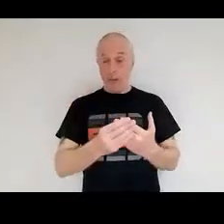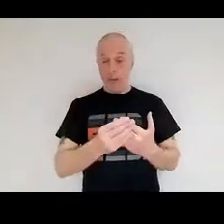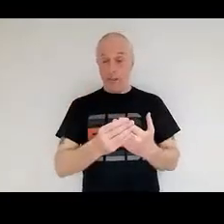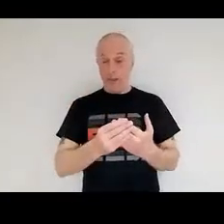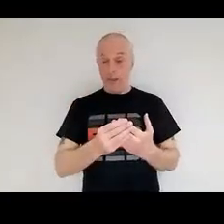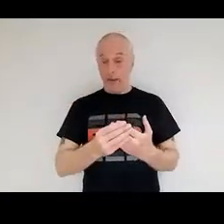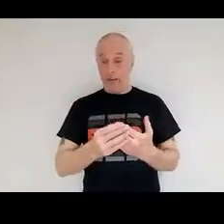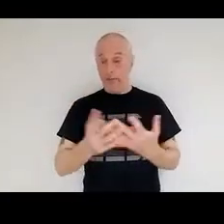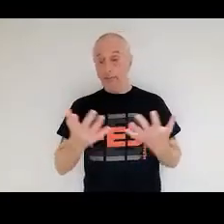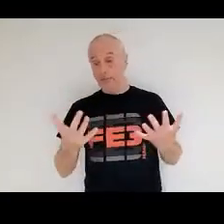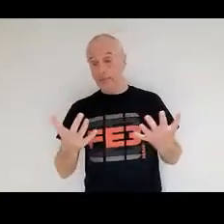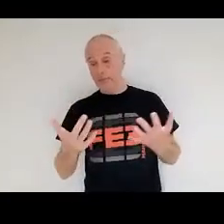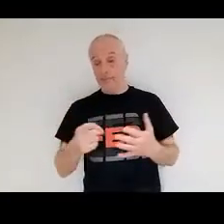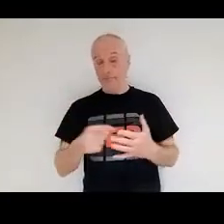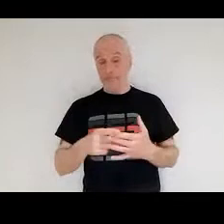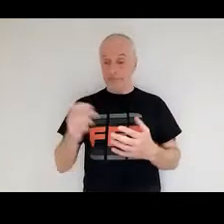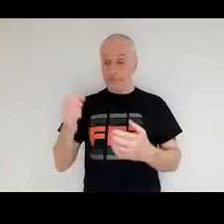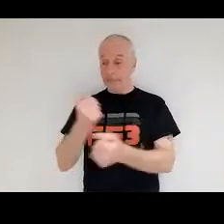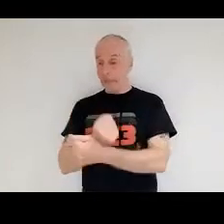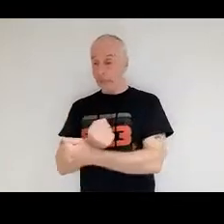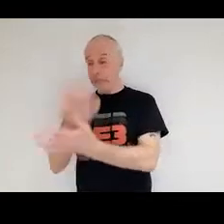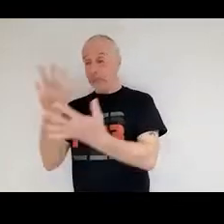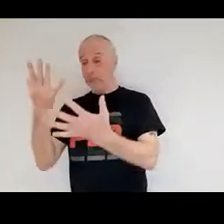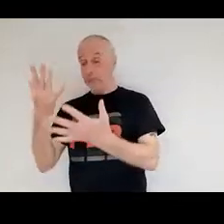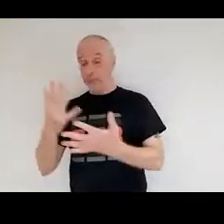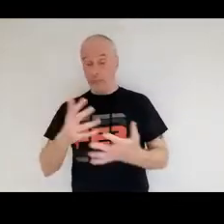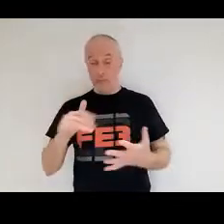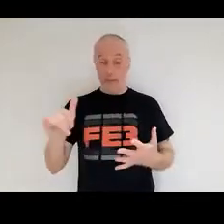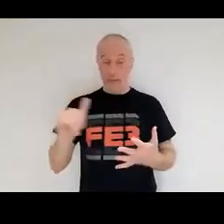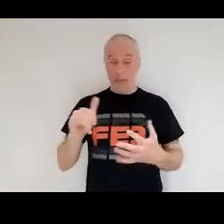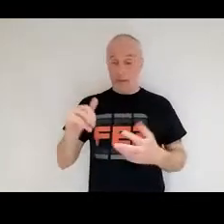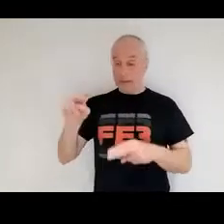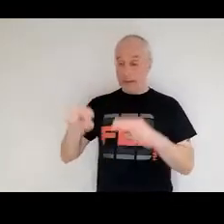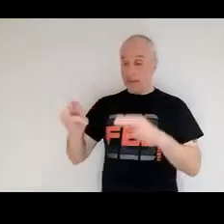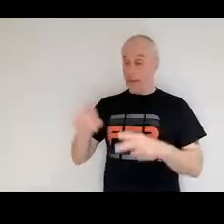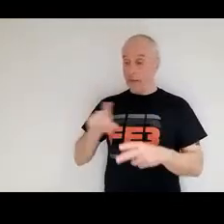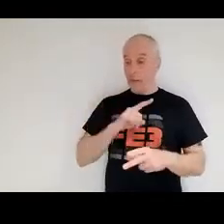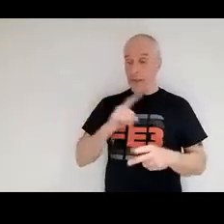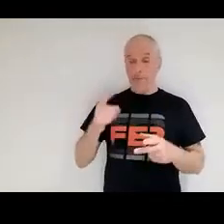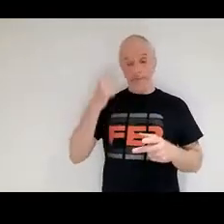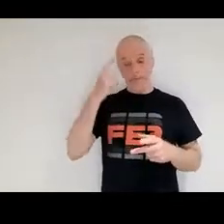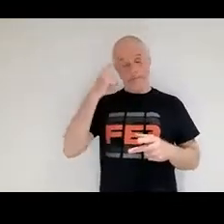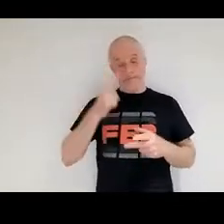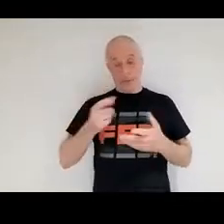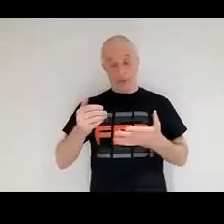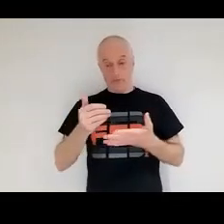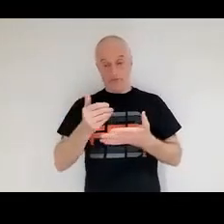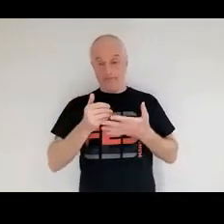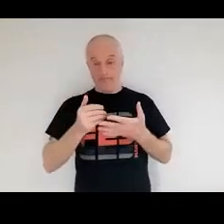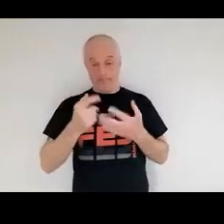typical explosion risk assessments, because it's the more conservative basis to take.